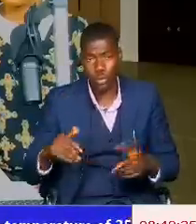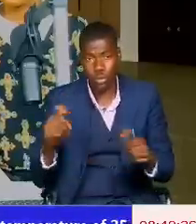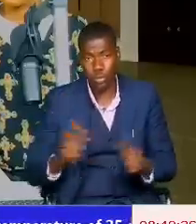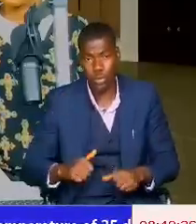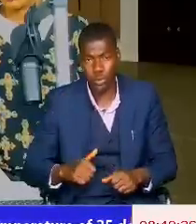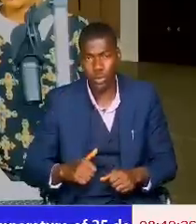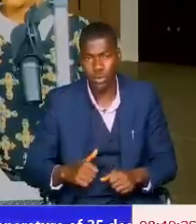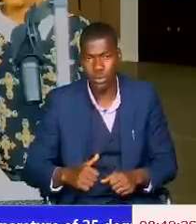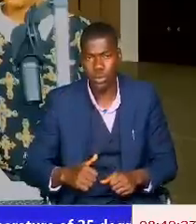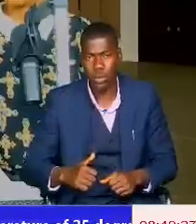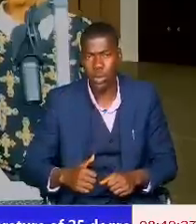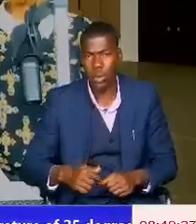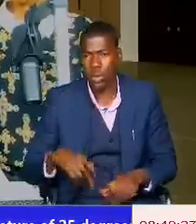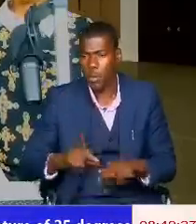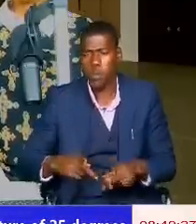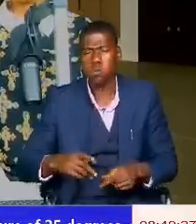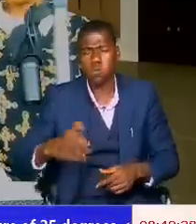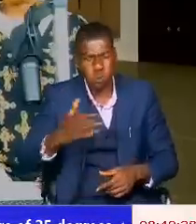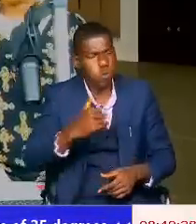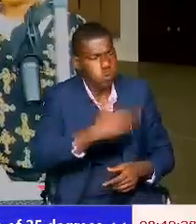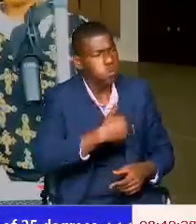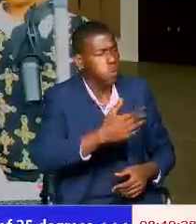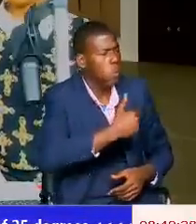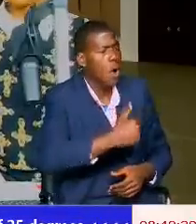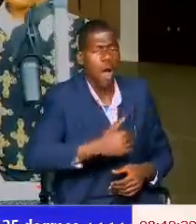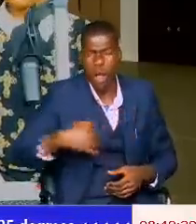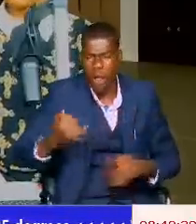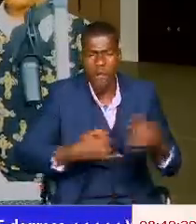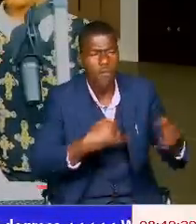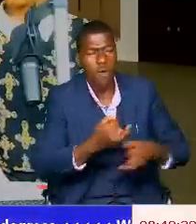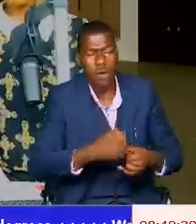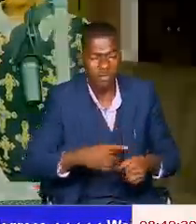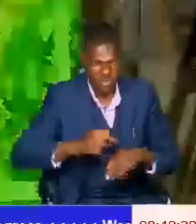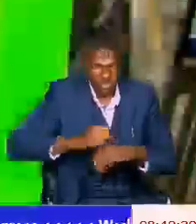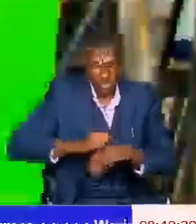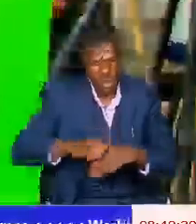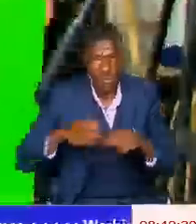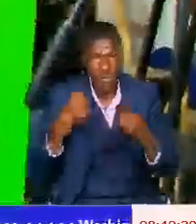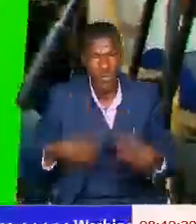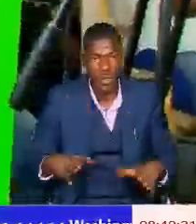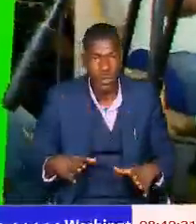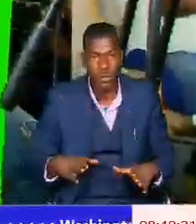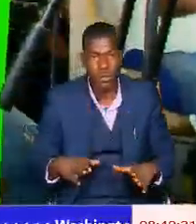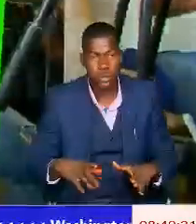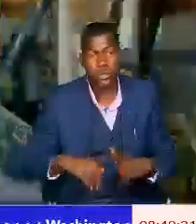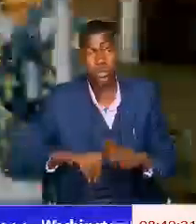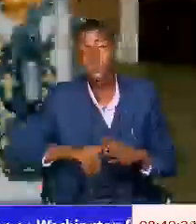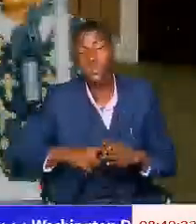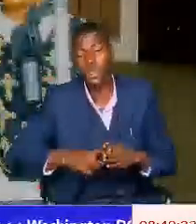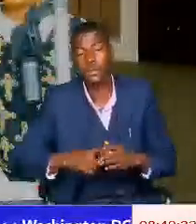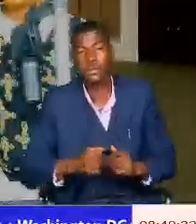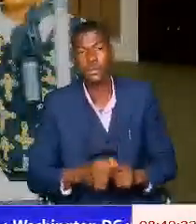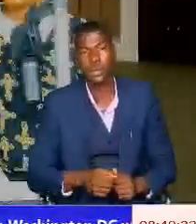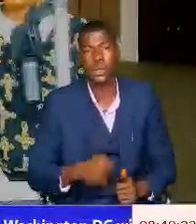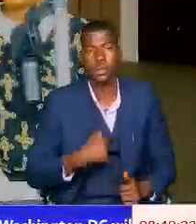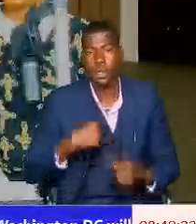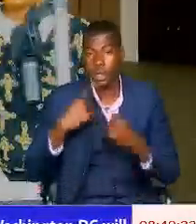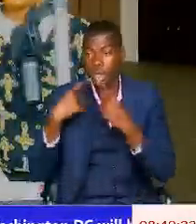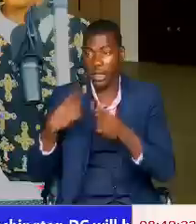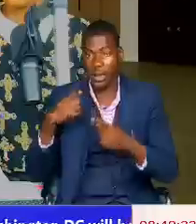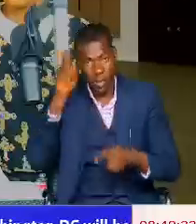youths. Train them. They fool everywhere. I don't know what I don't understand. Yes, sir. I tell federal government this thing, they don't hear